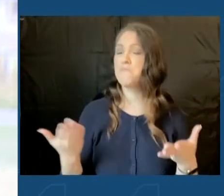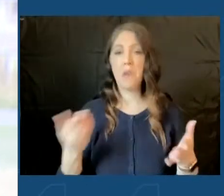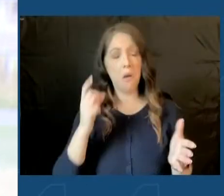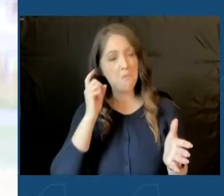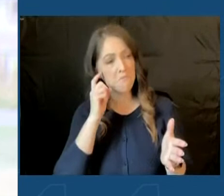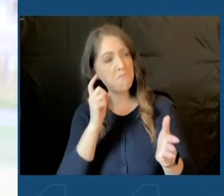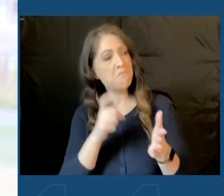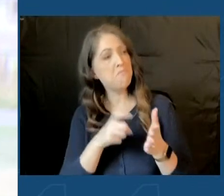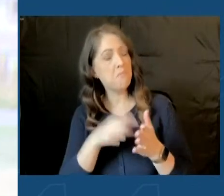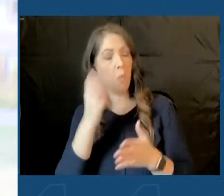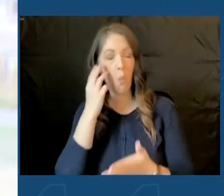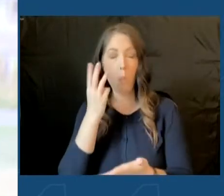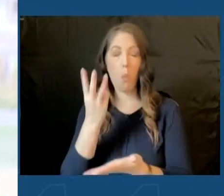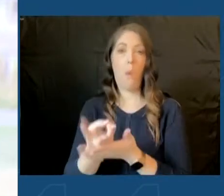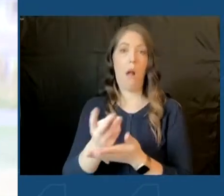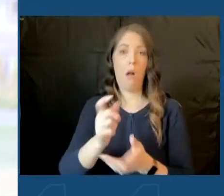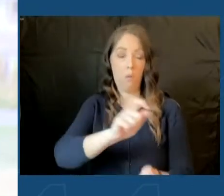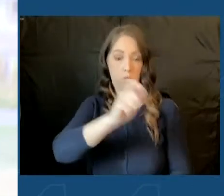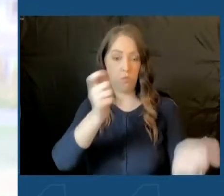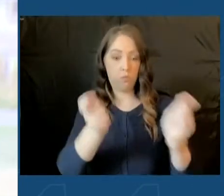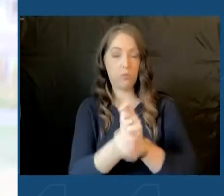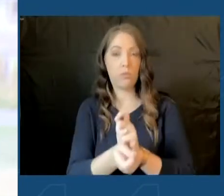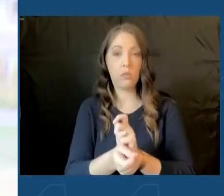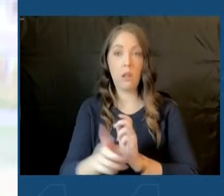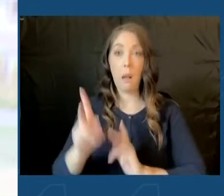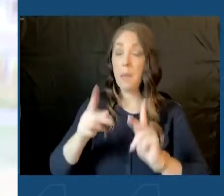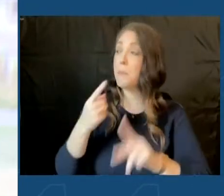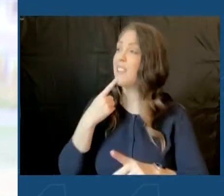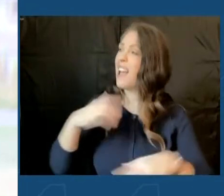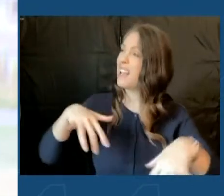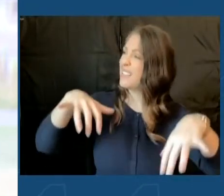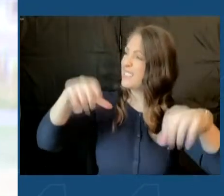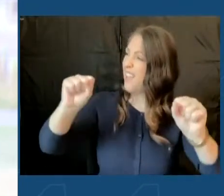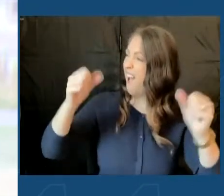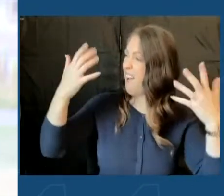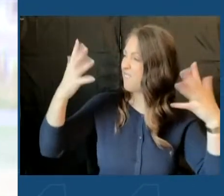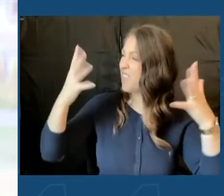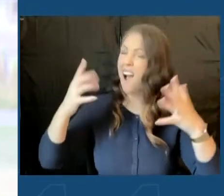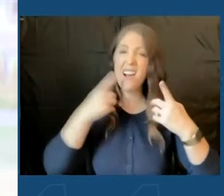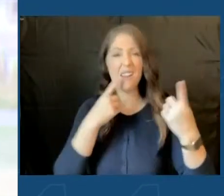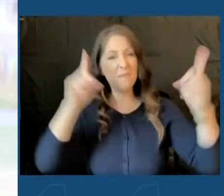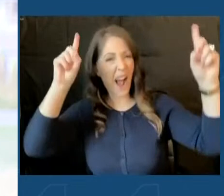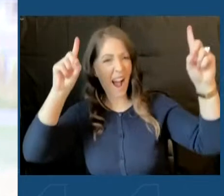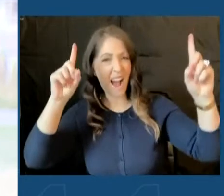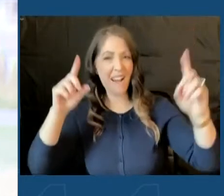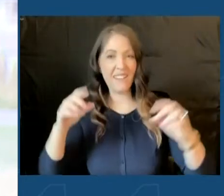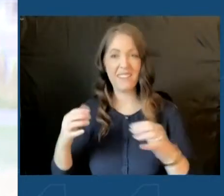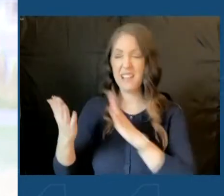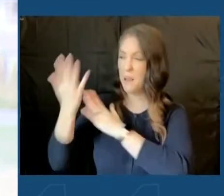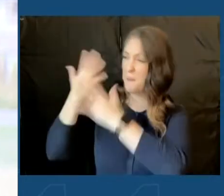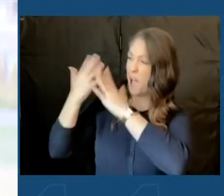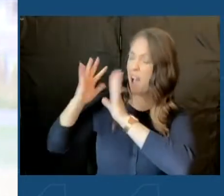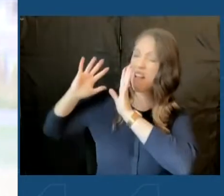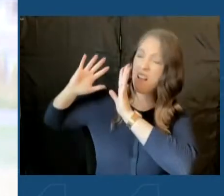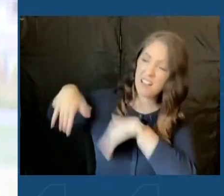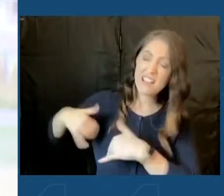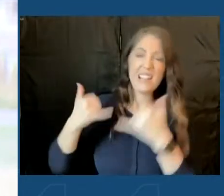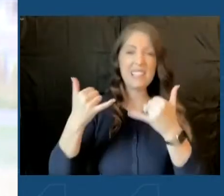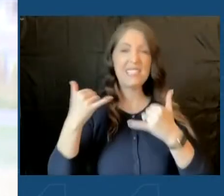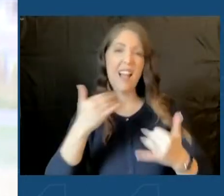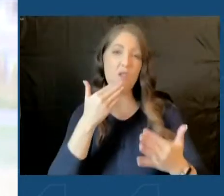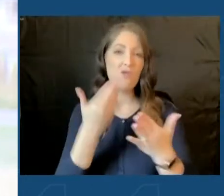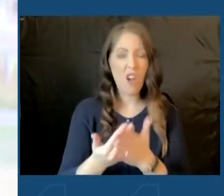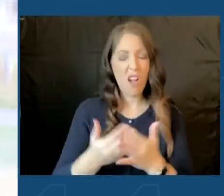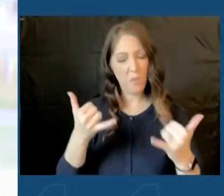transformation. And those would say, yeah, we've done a lot, we're there. We talk about the past, and now we're in the present. The present's good, it's great, it is good and